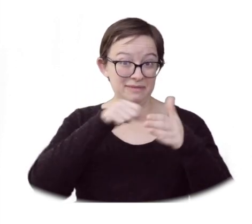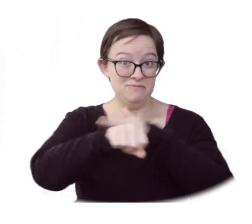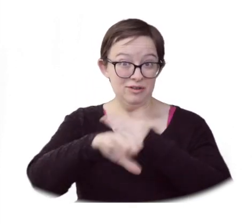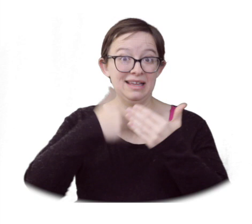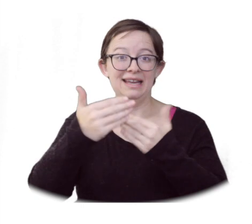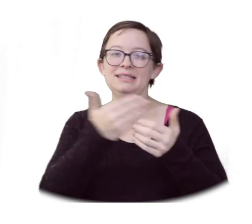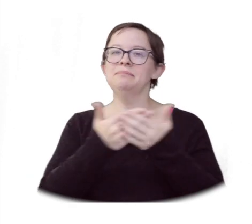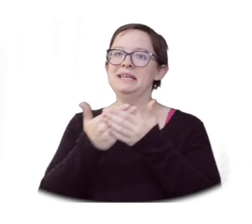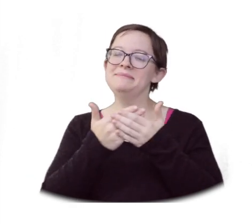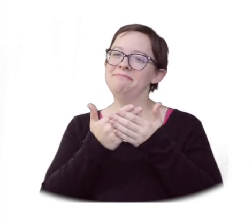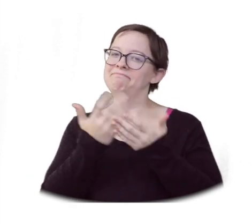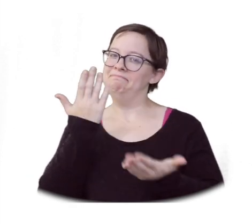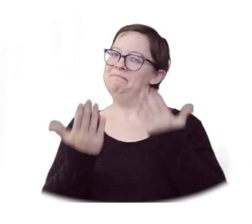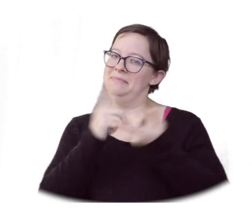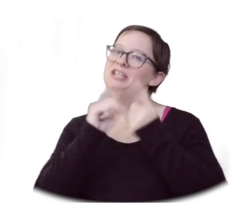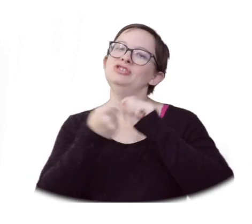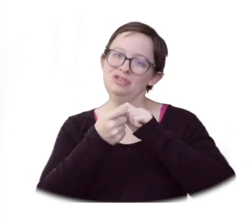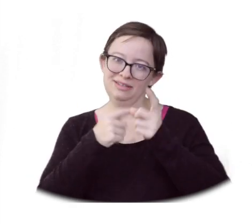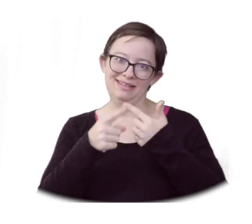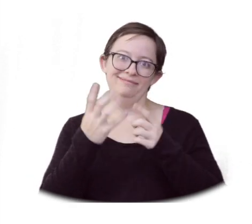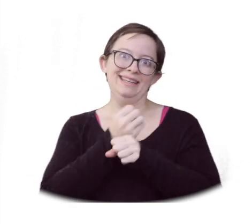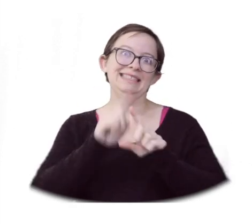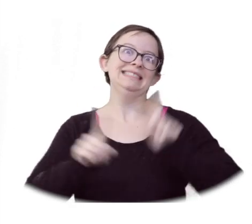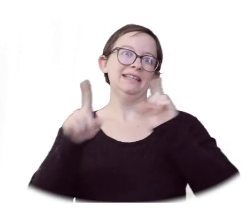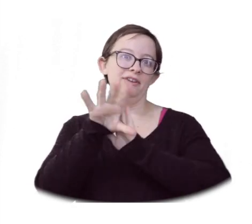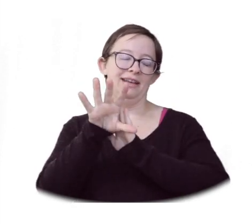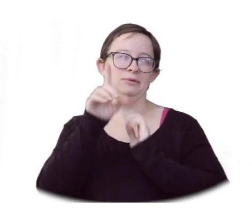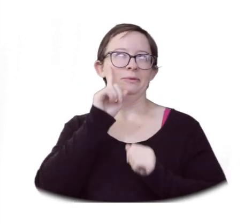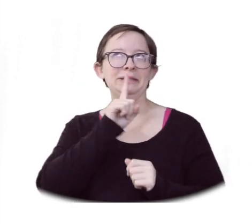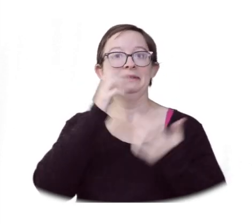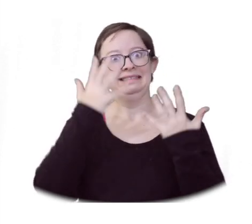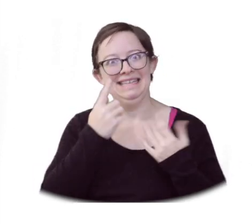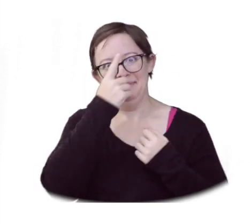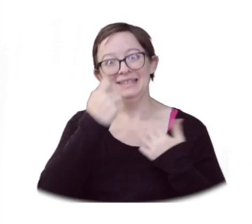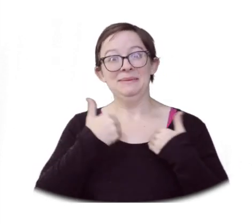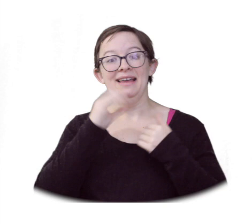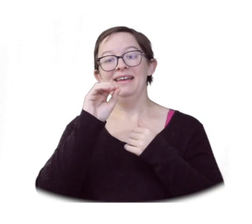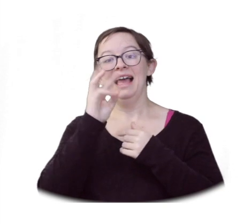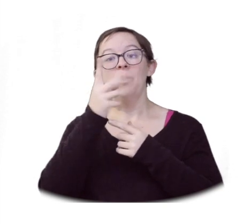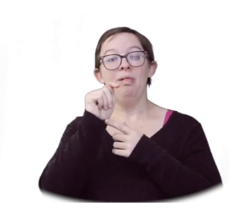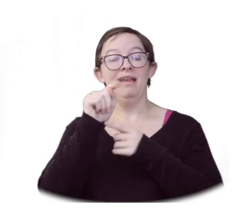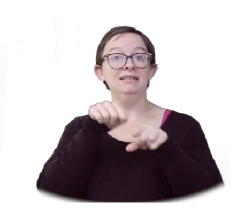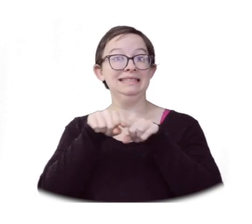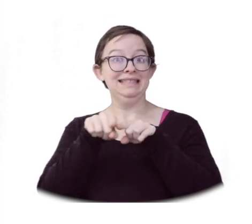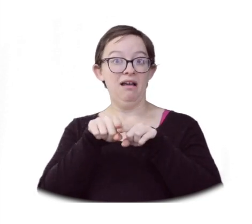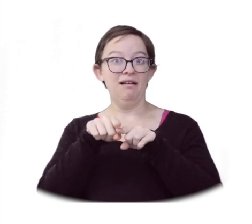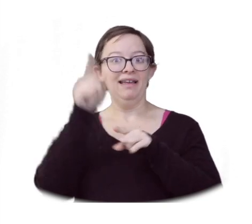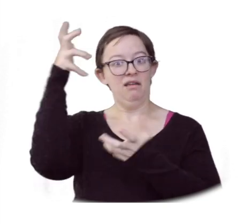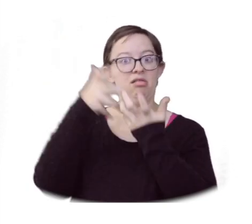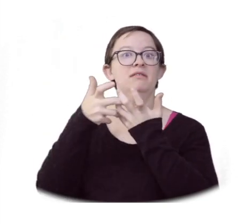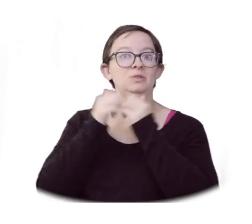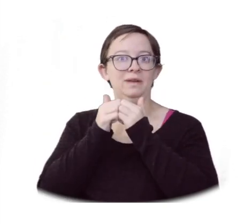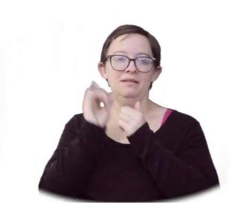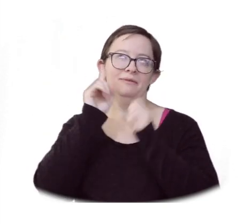fixed by the time we have the next baby, that might be a game changer. We might have to get a different camera, which would be really sad because we have the outlet sock